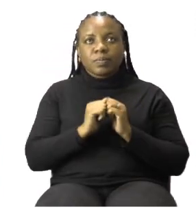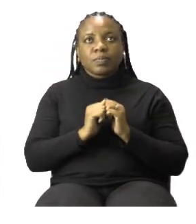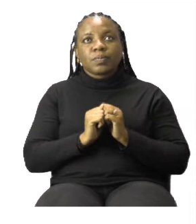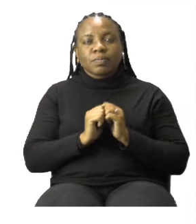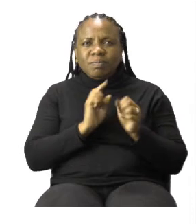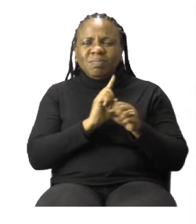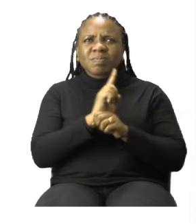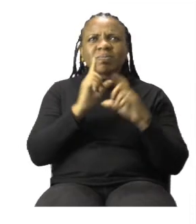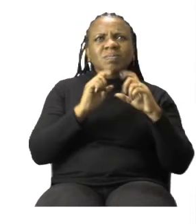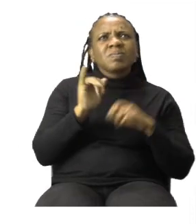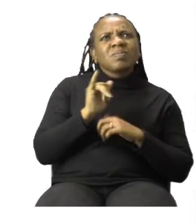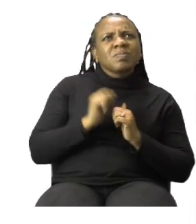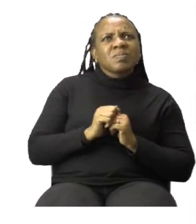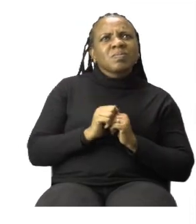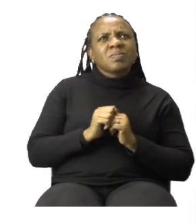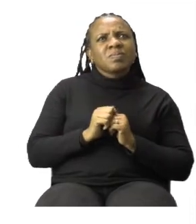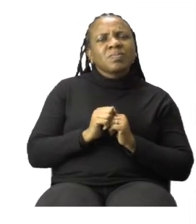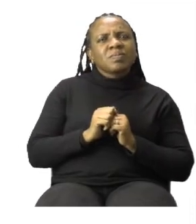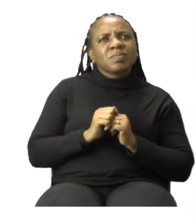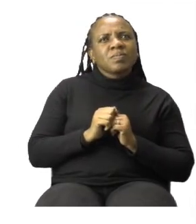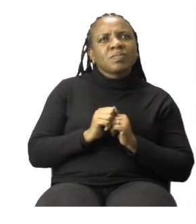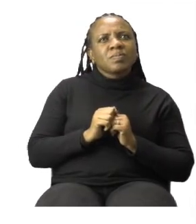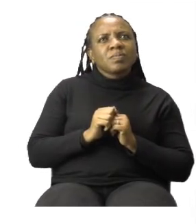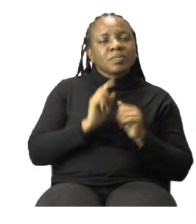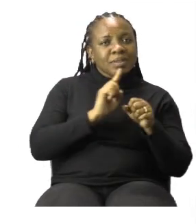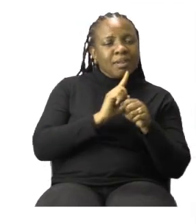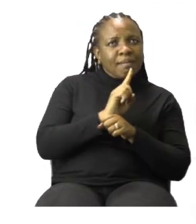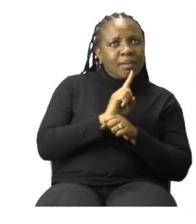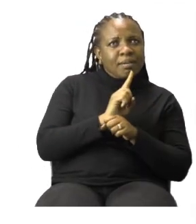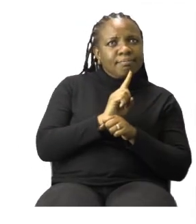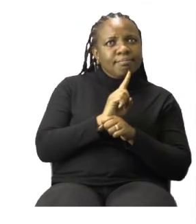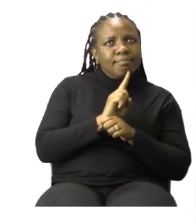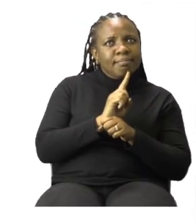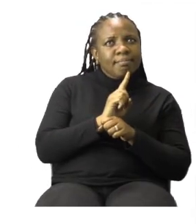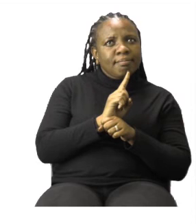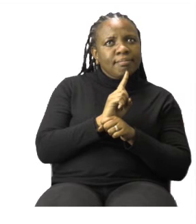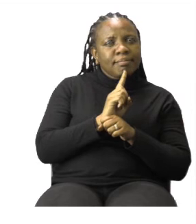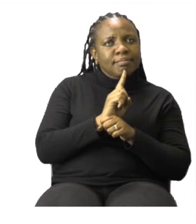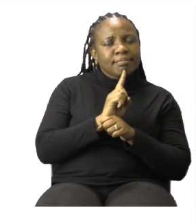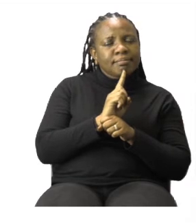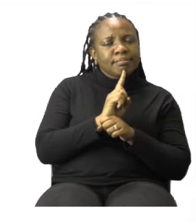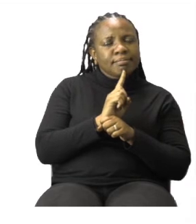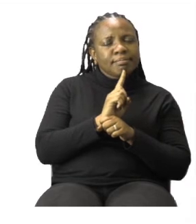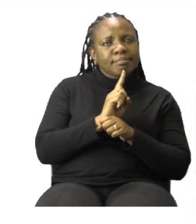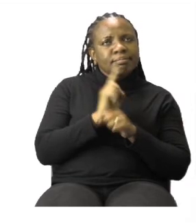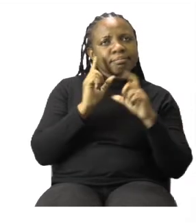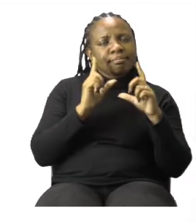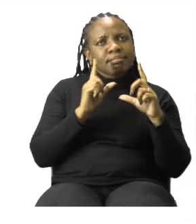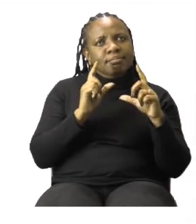picture that we can see, and then we are also going to do one other clothing item.